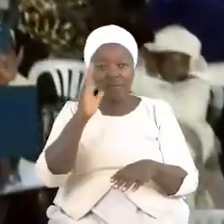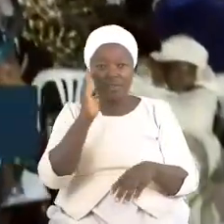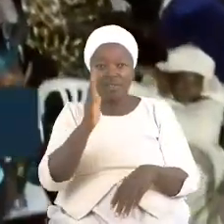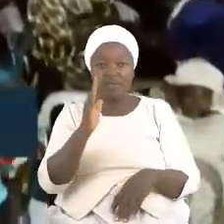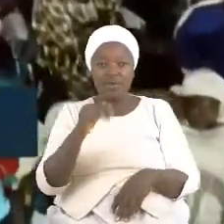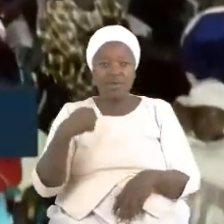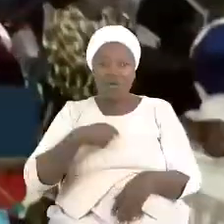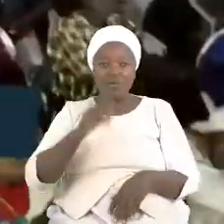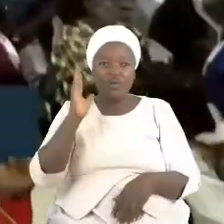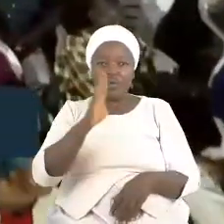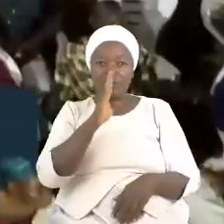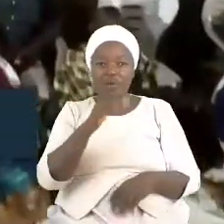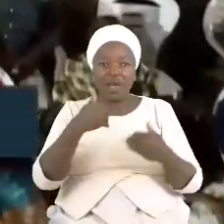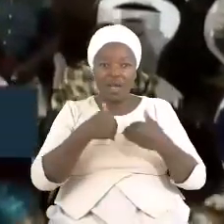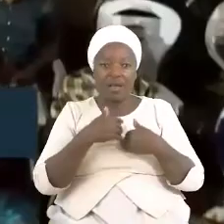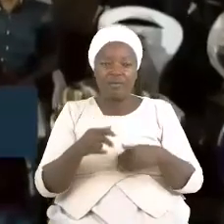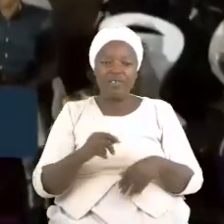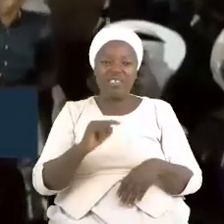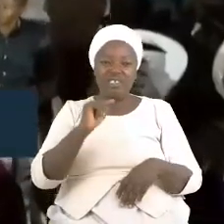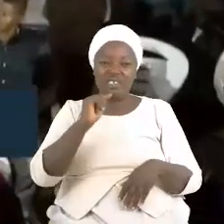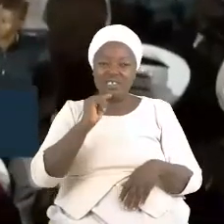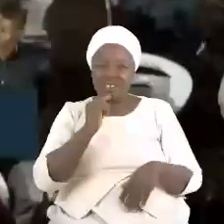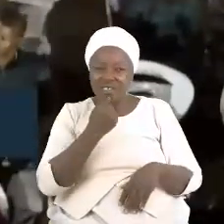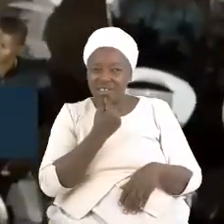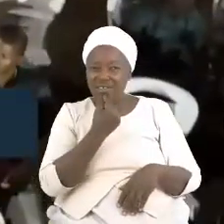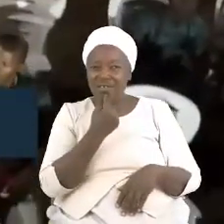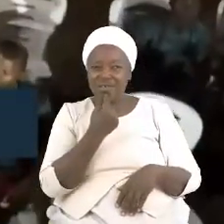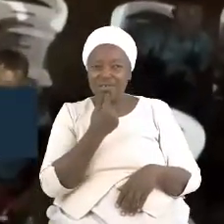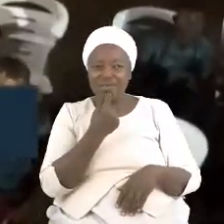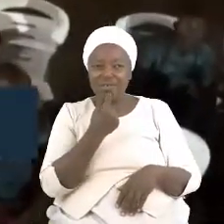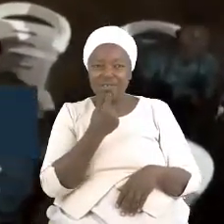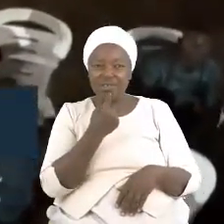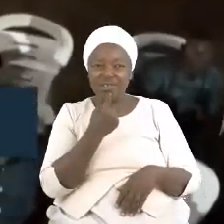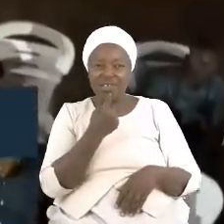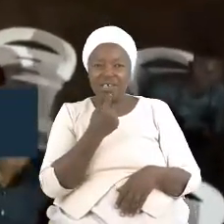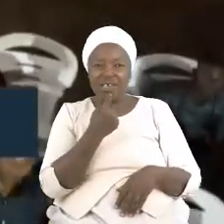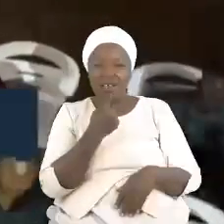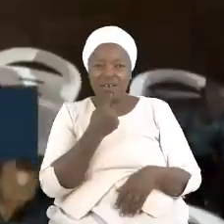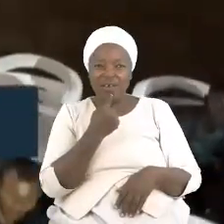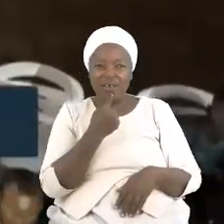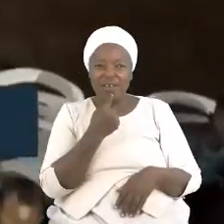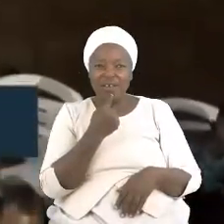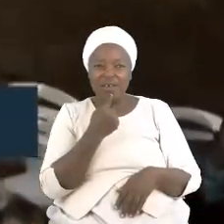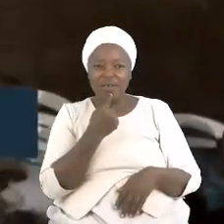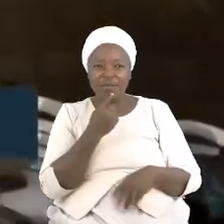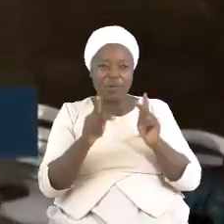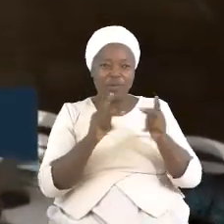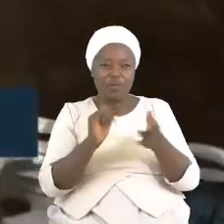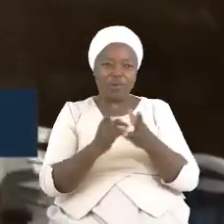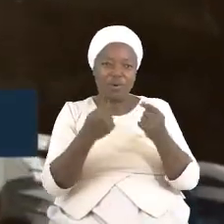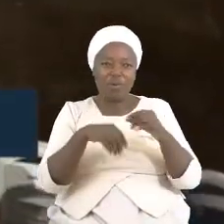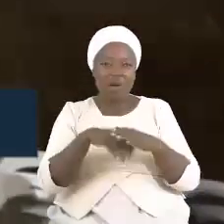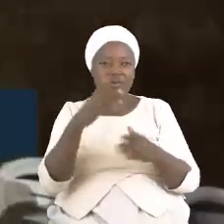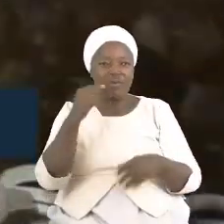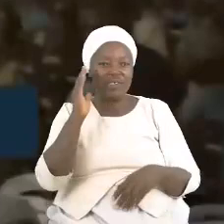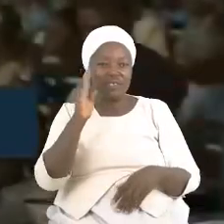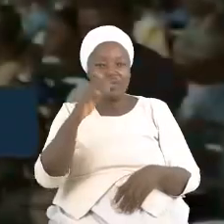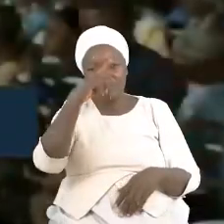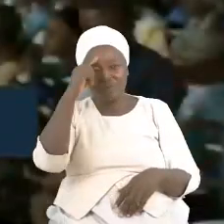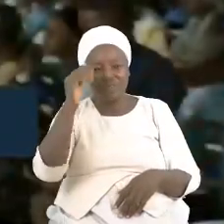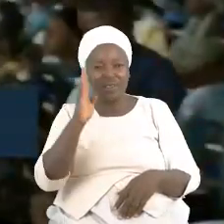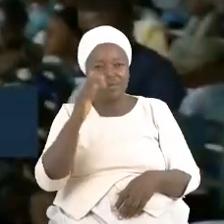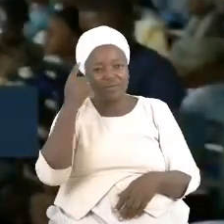having serious challenge to sort things out there. Because testimony for all. But for